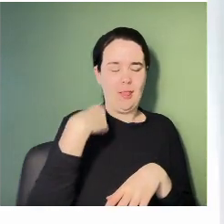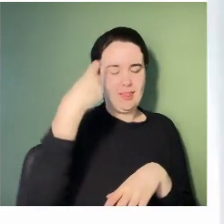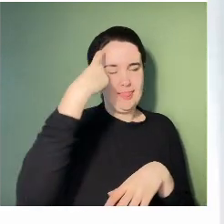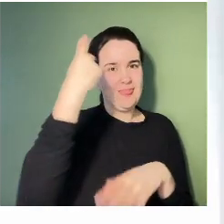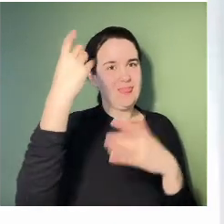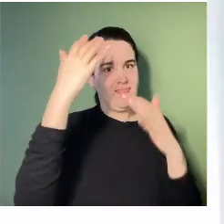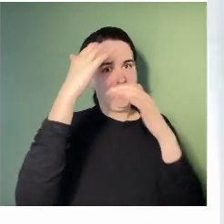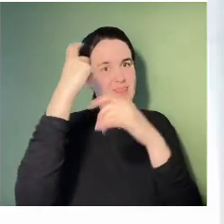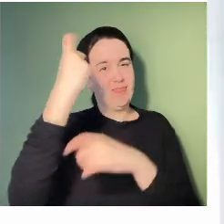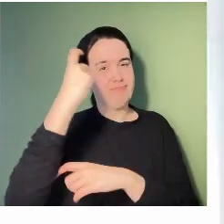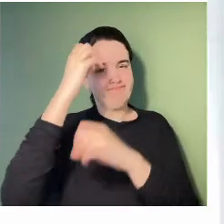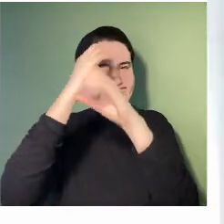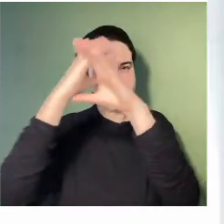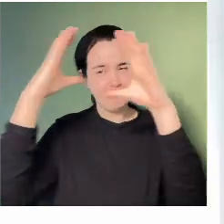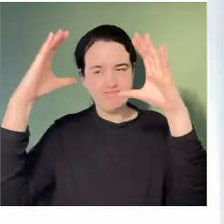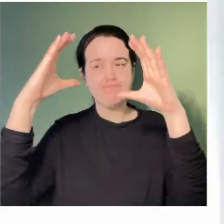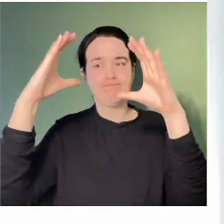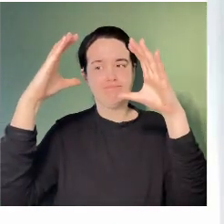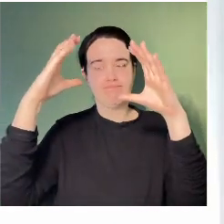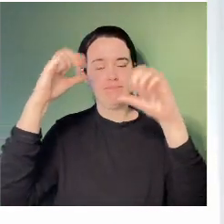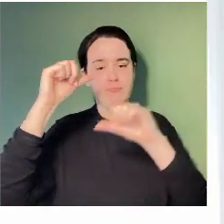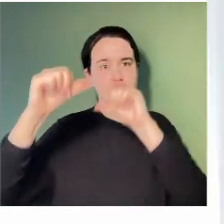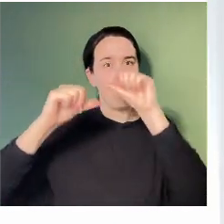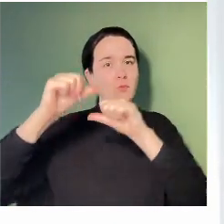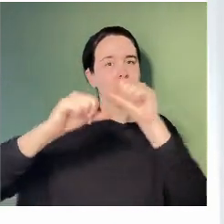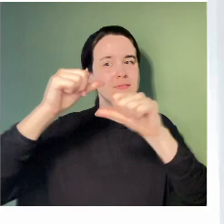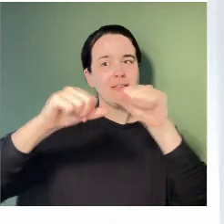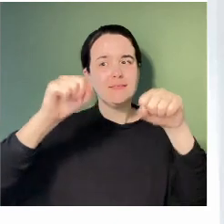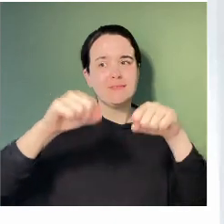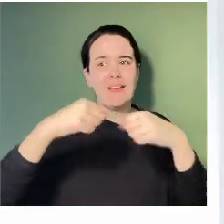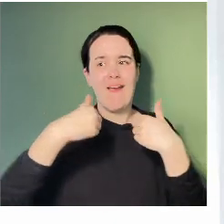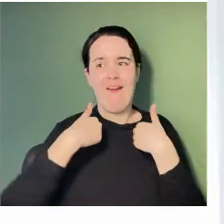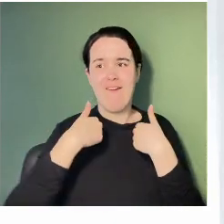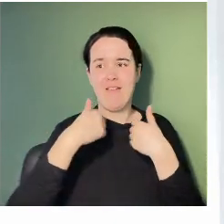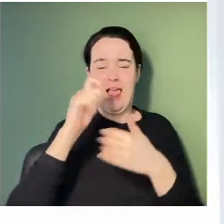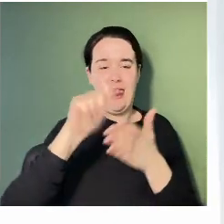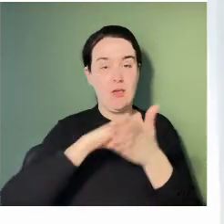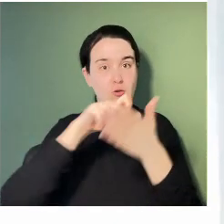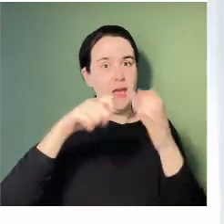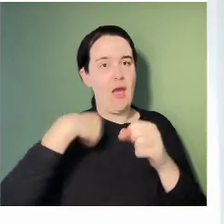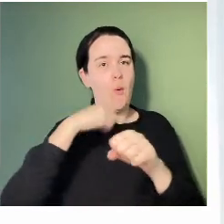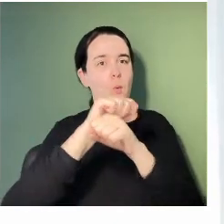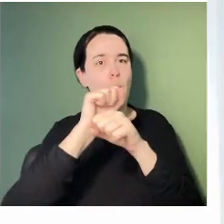use of technology in democratic processes, such as elections. So in our work, technology can aid